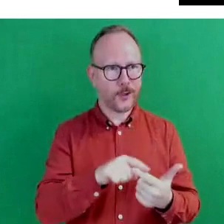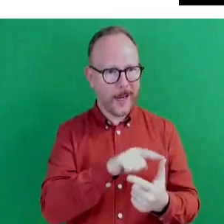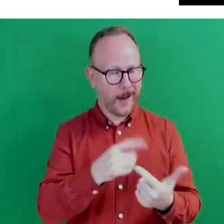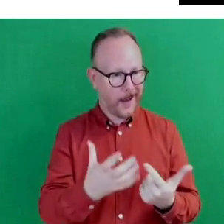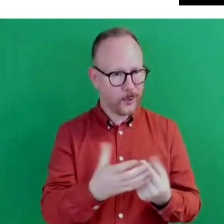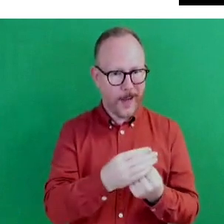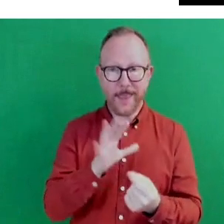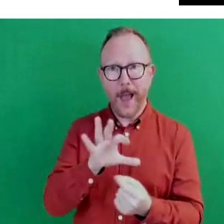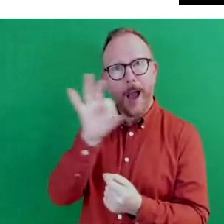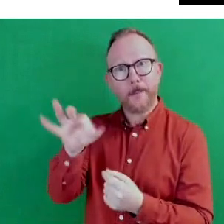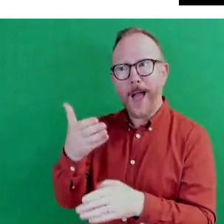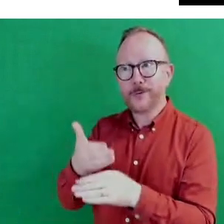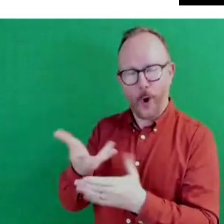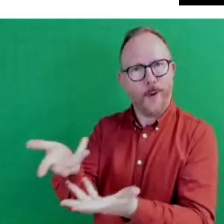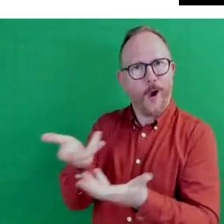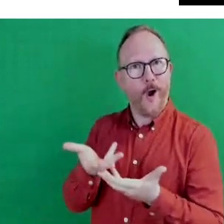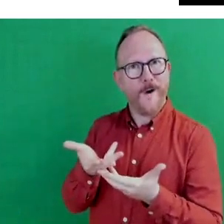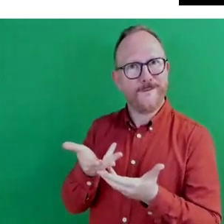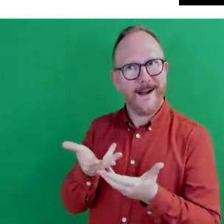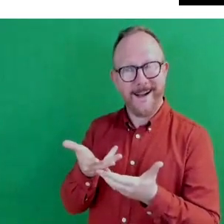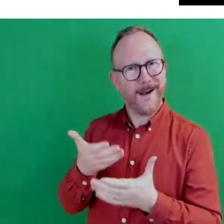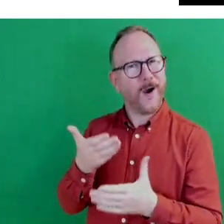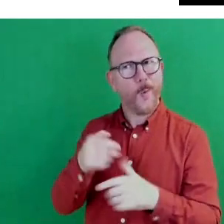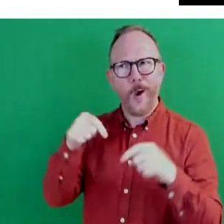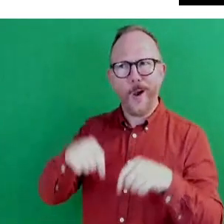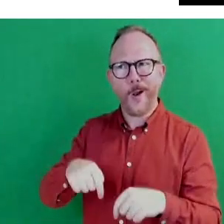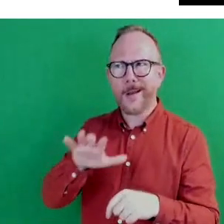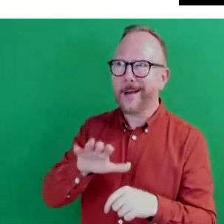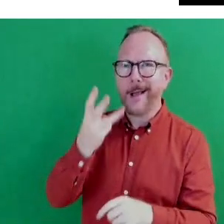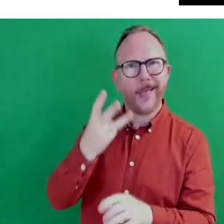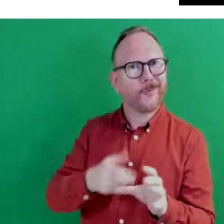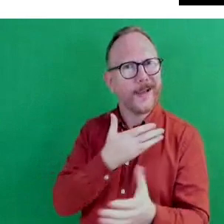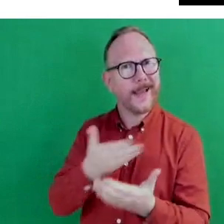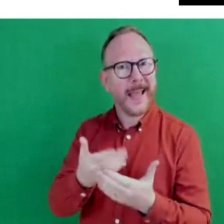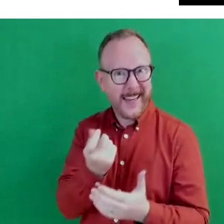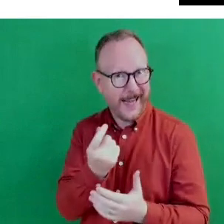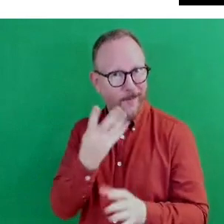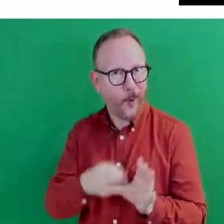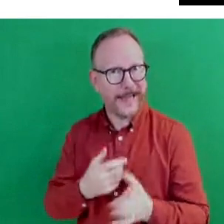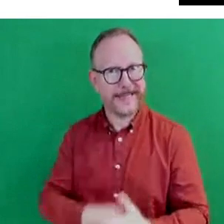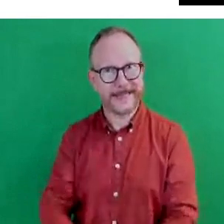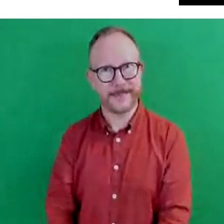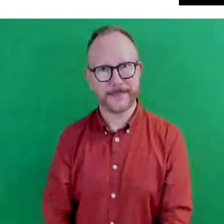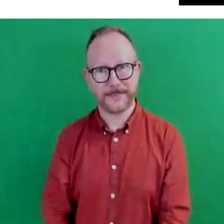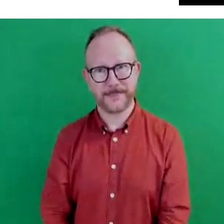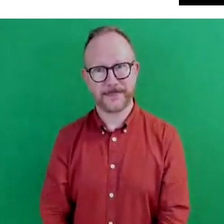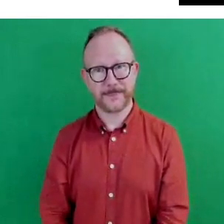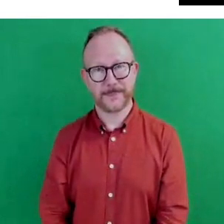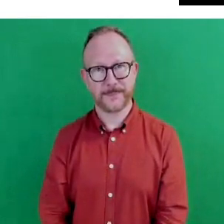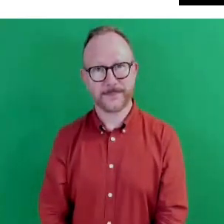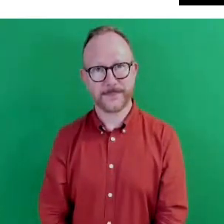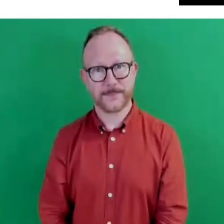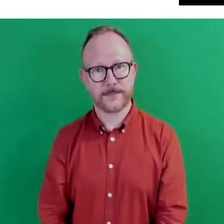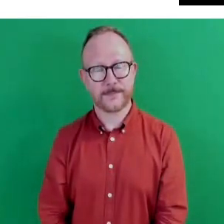securing the position, and I've been doing it for 3 years, going on 4 years now. So I guess my journey